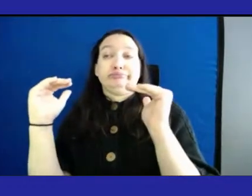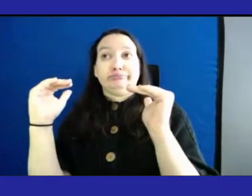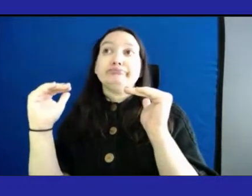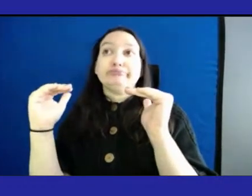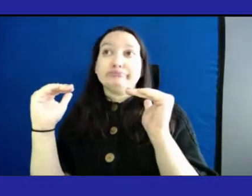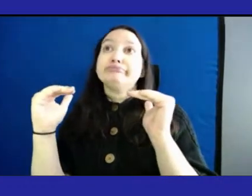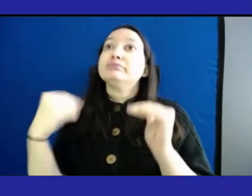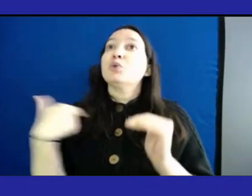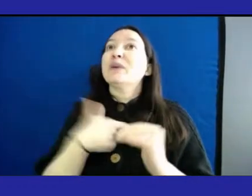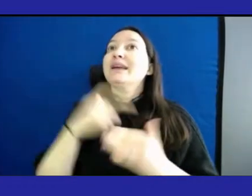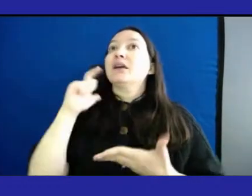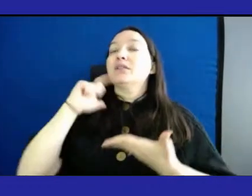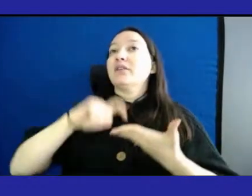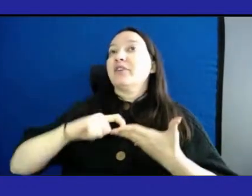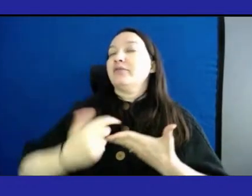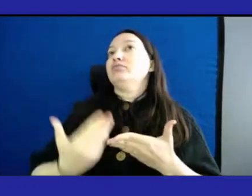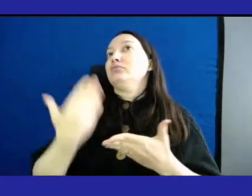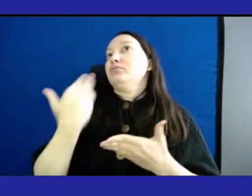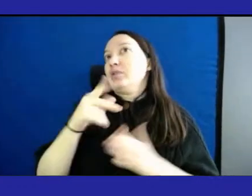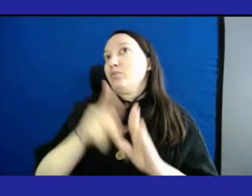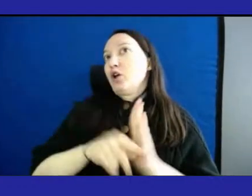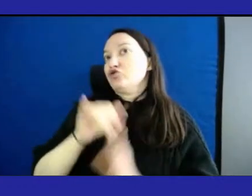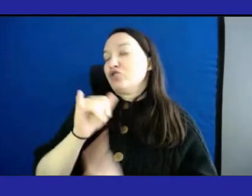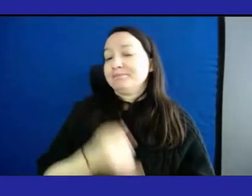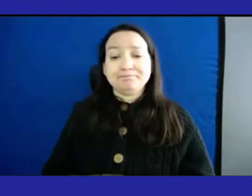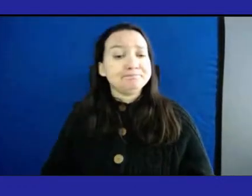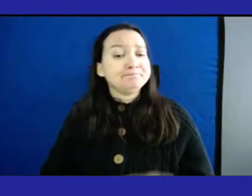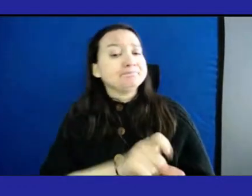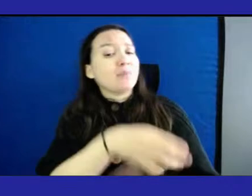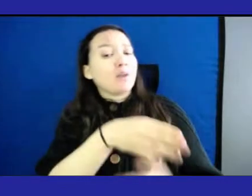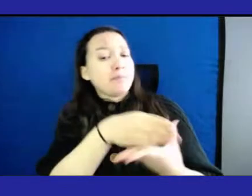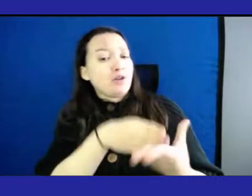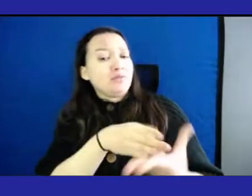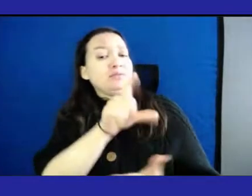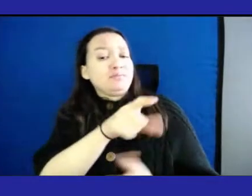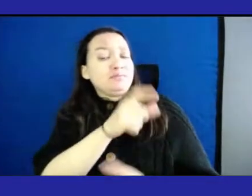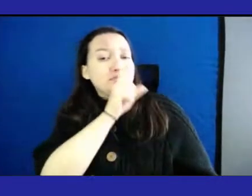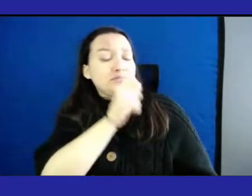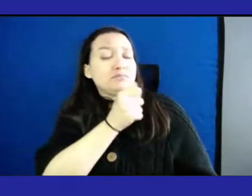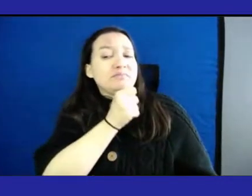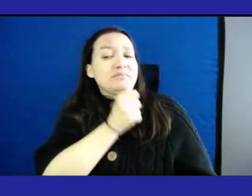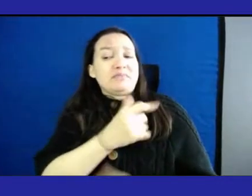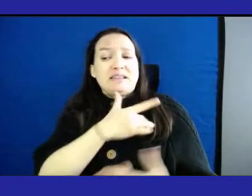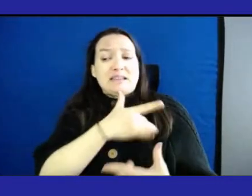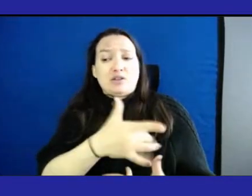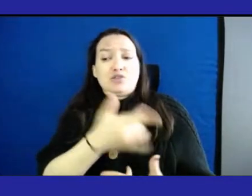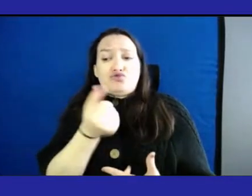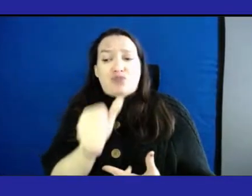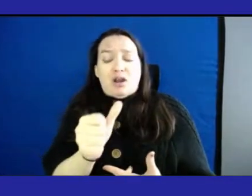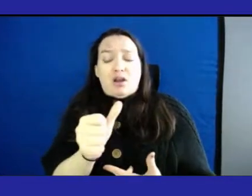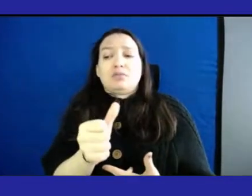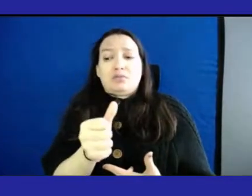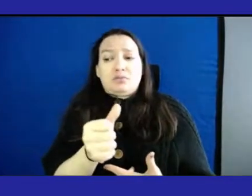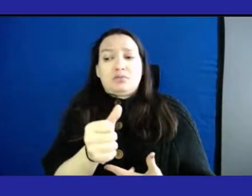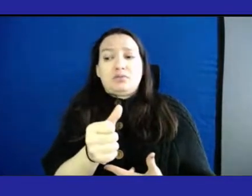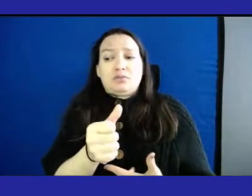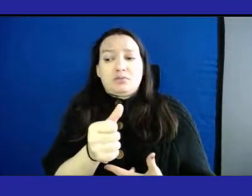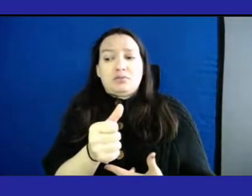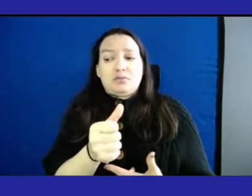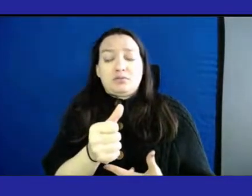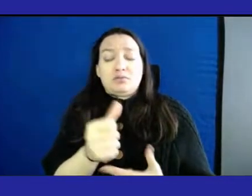we identified in the last project. the other part that I'm sure you have to deal with is the tendency to try to put cram as much as they